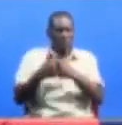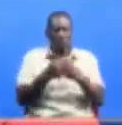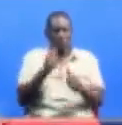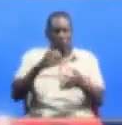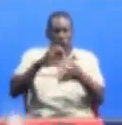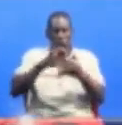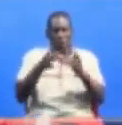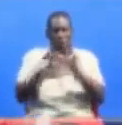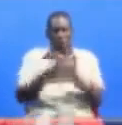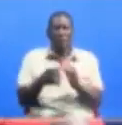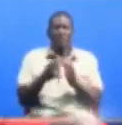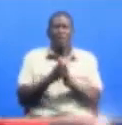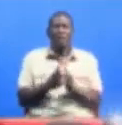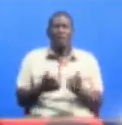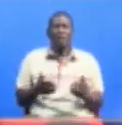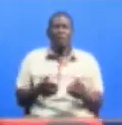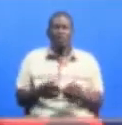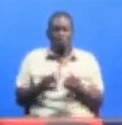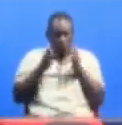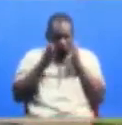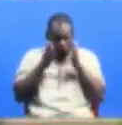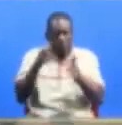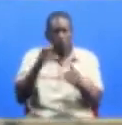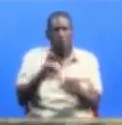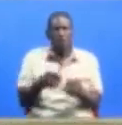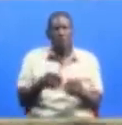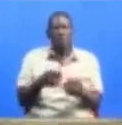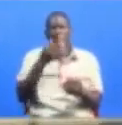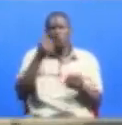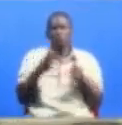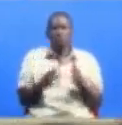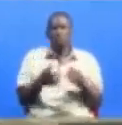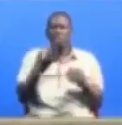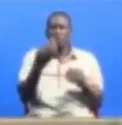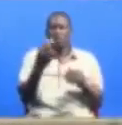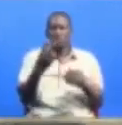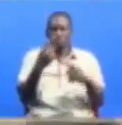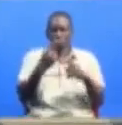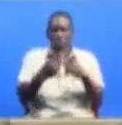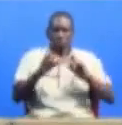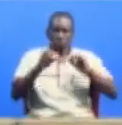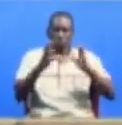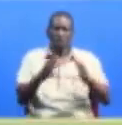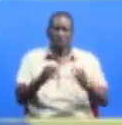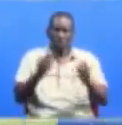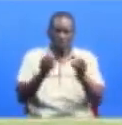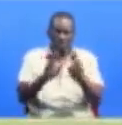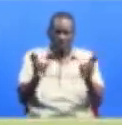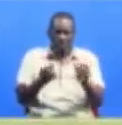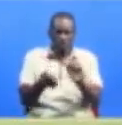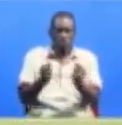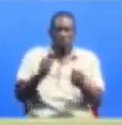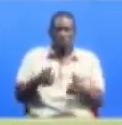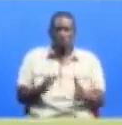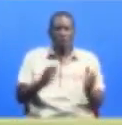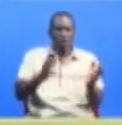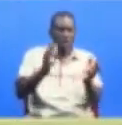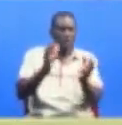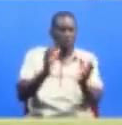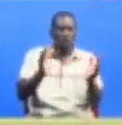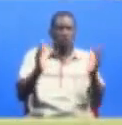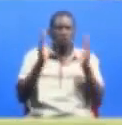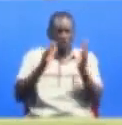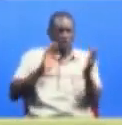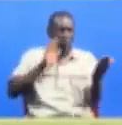it the attention that it deserves. The 34-year-old tactician is eager to change the manner in which Shujaa approach games, with